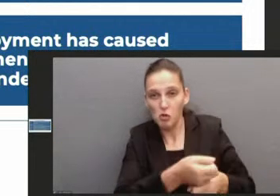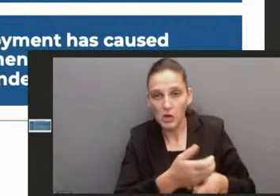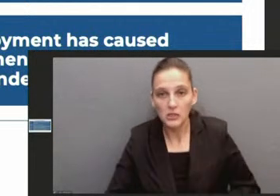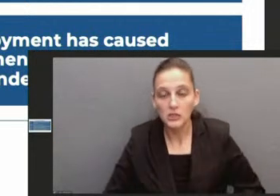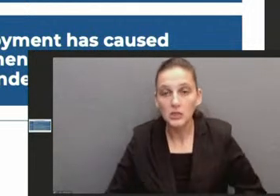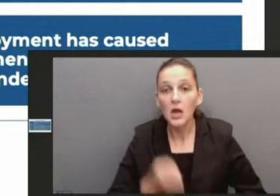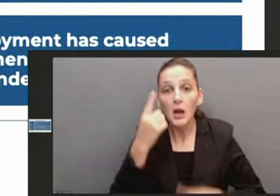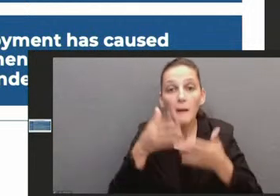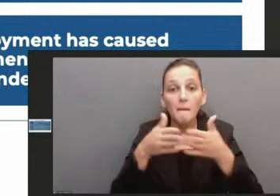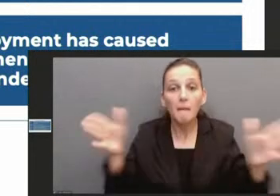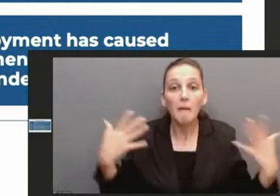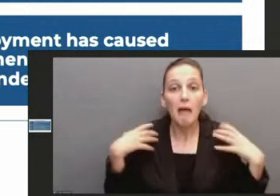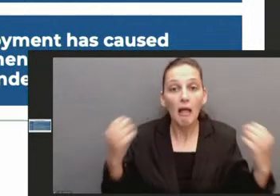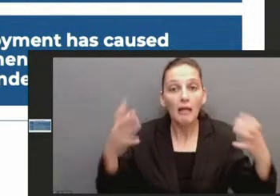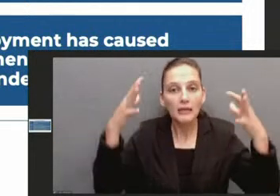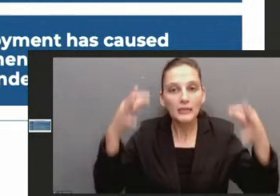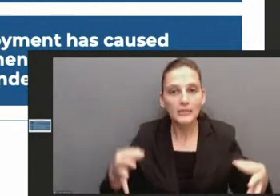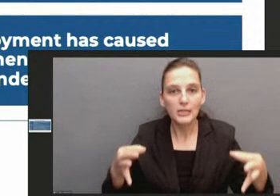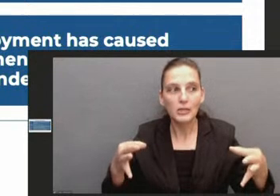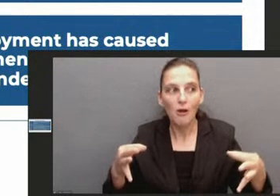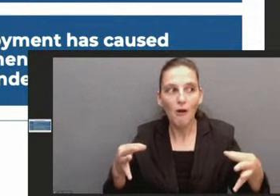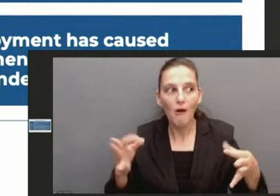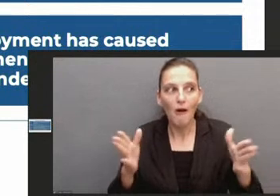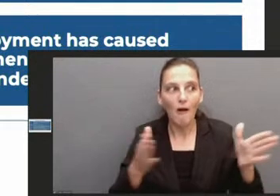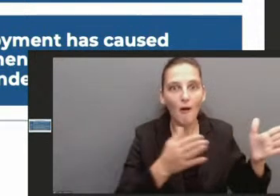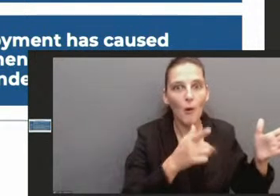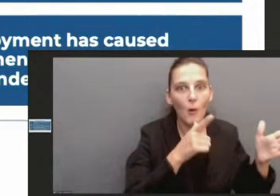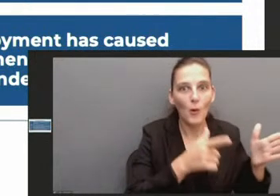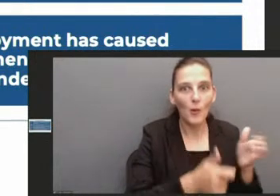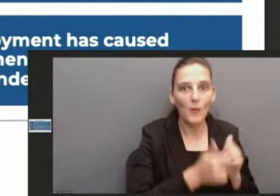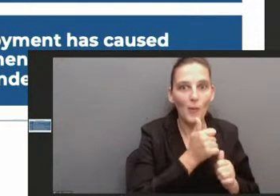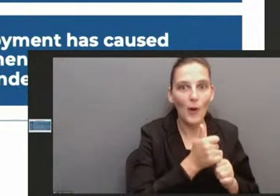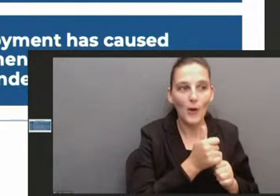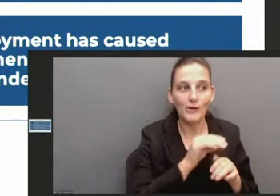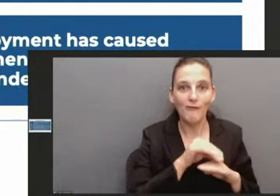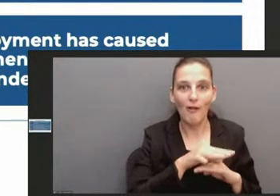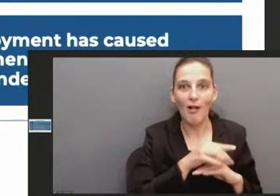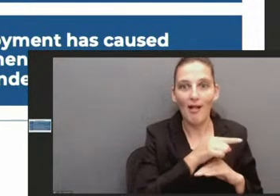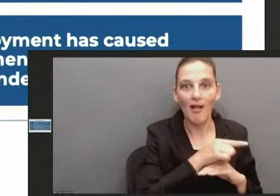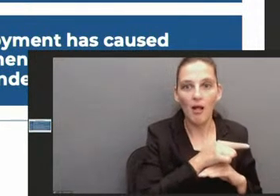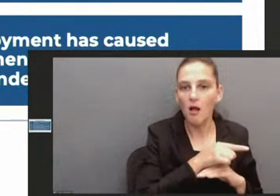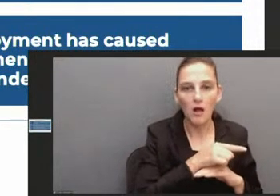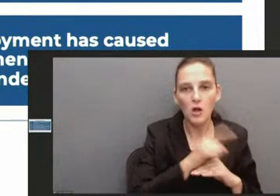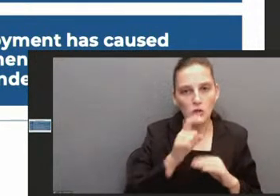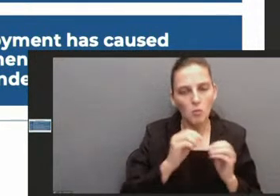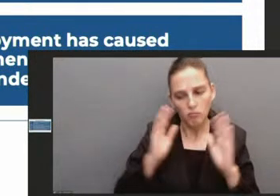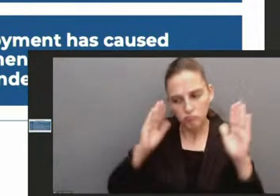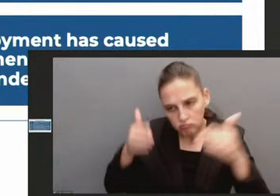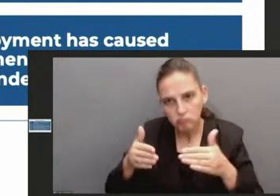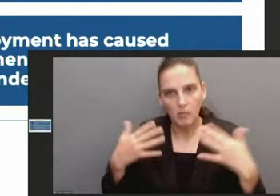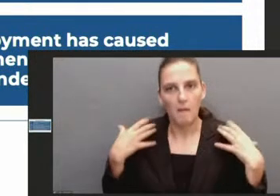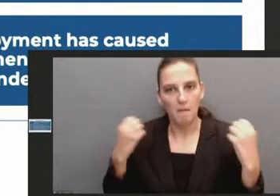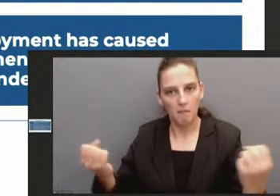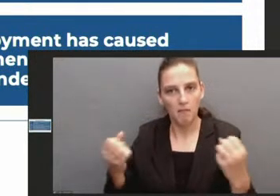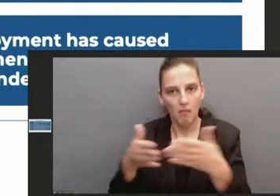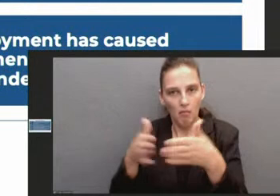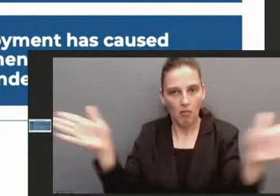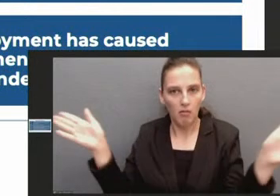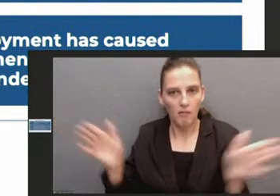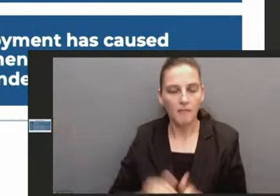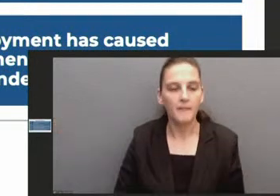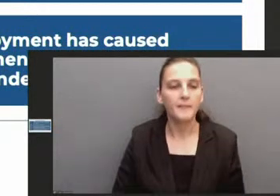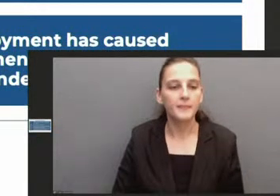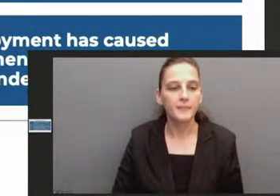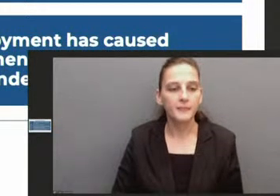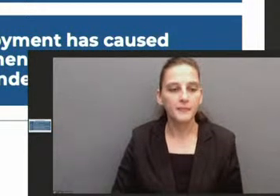not be made based on who has the most influence if we want to protect the public's health. And finally, the